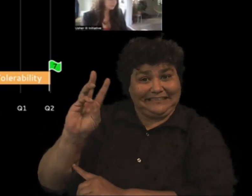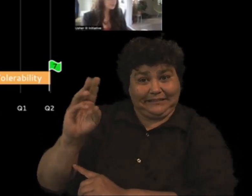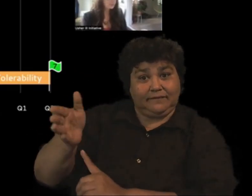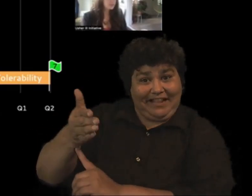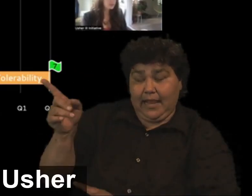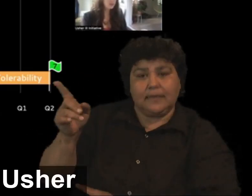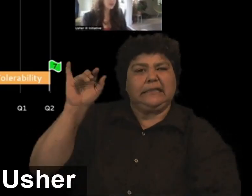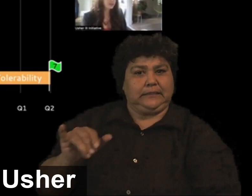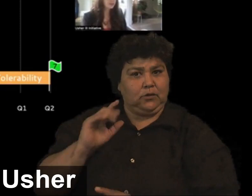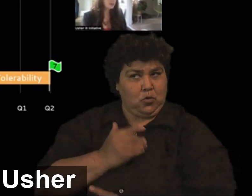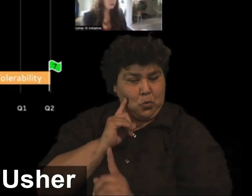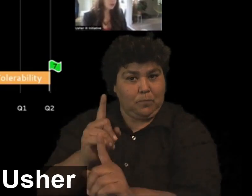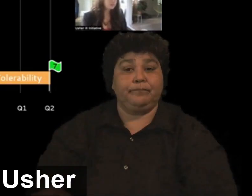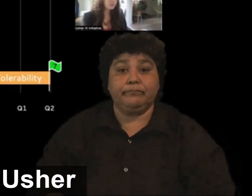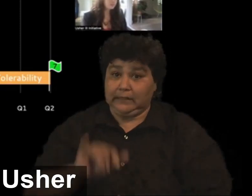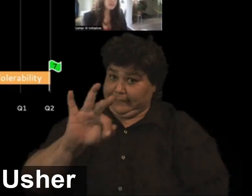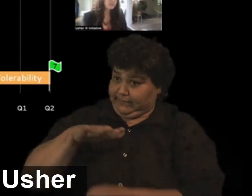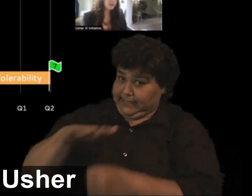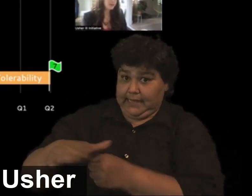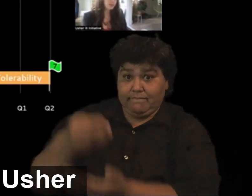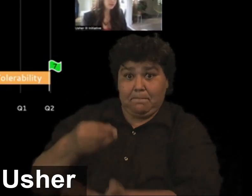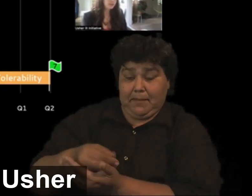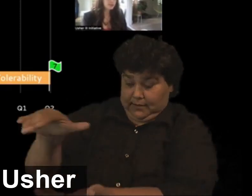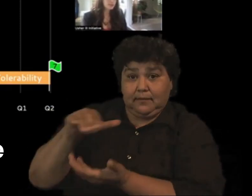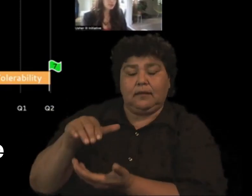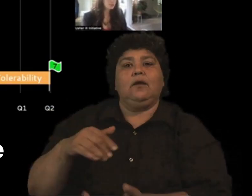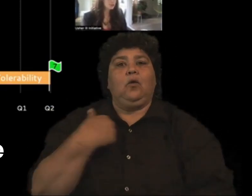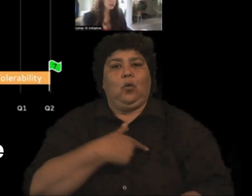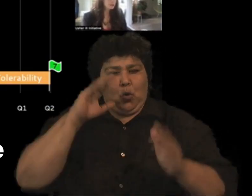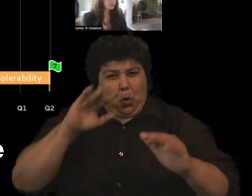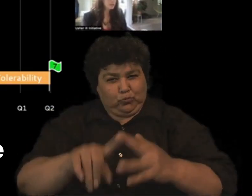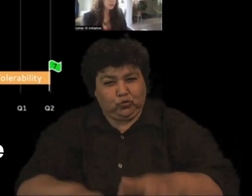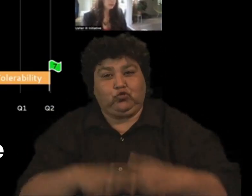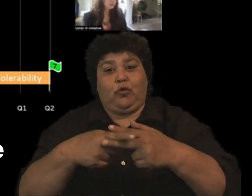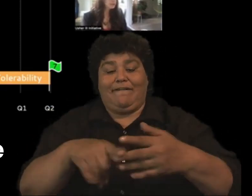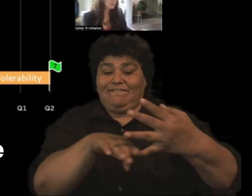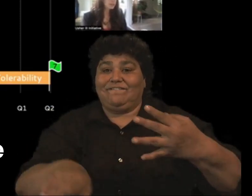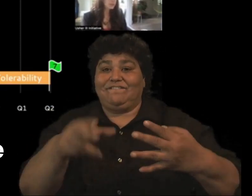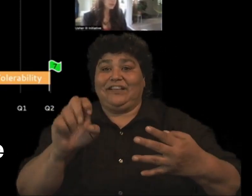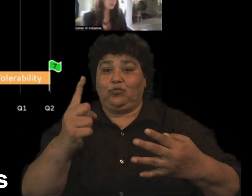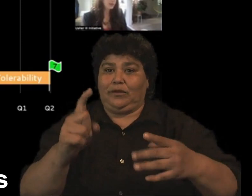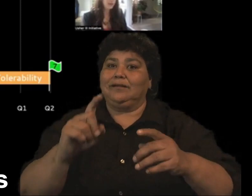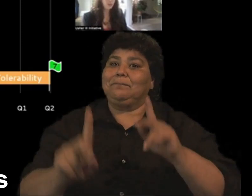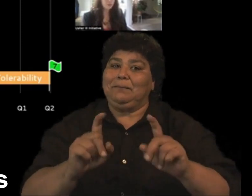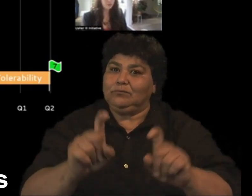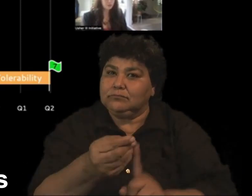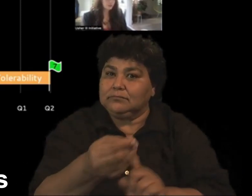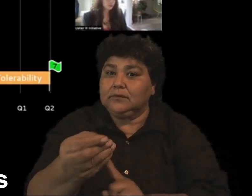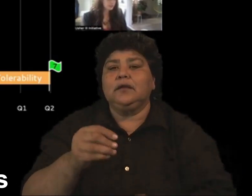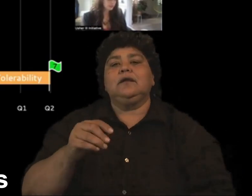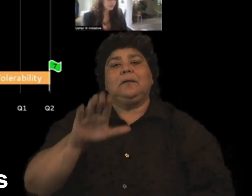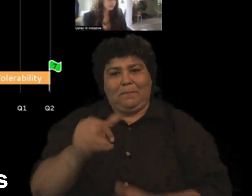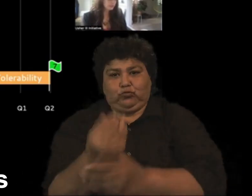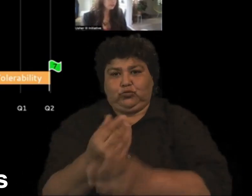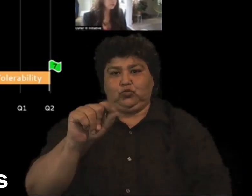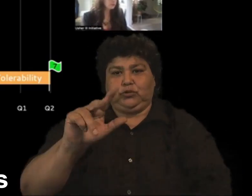With sufficient funding, we hope to commence phase 1 first-in-human trials by spring 2023 in healthy adult